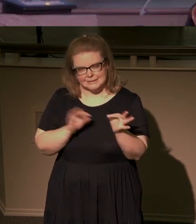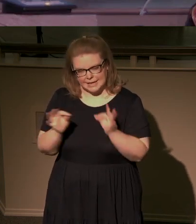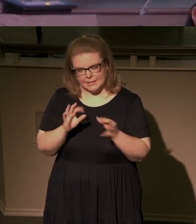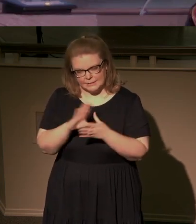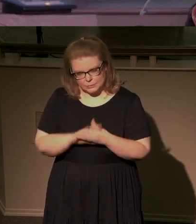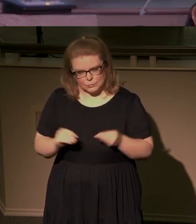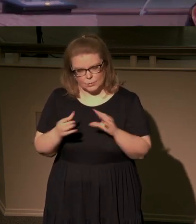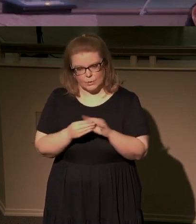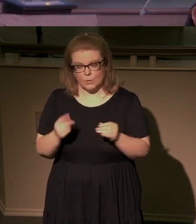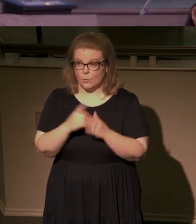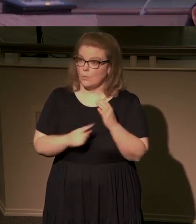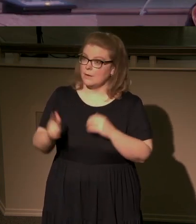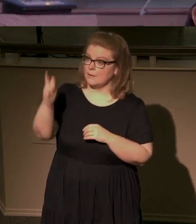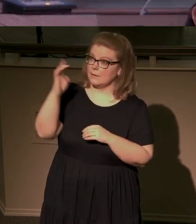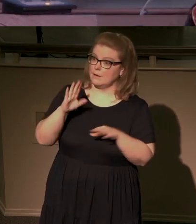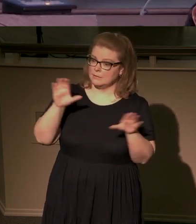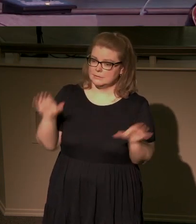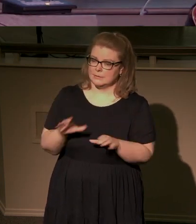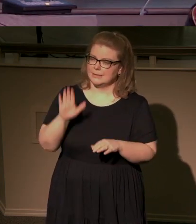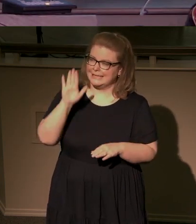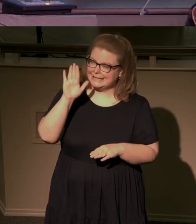has done in His great work.